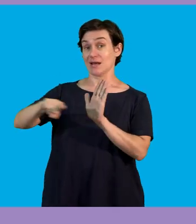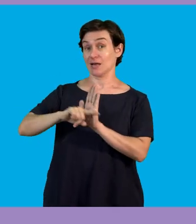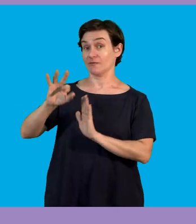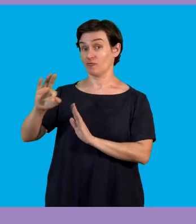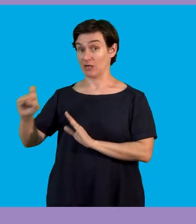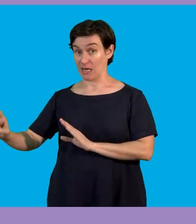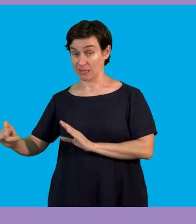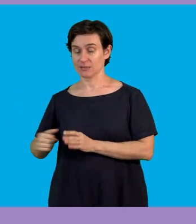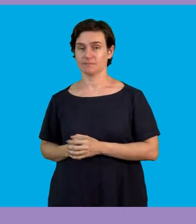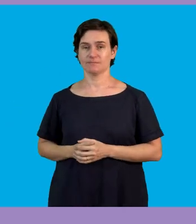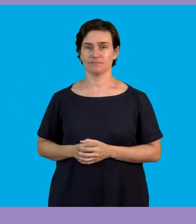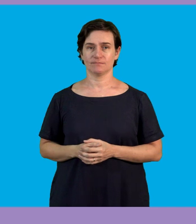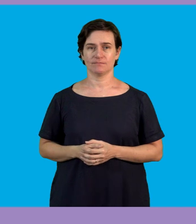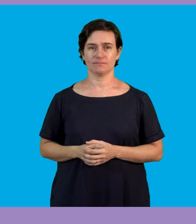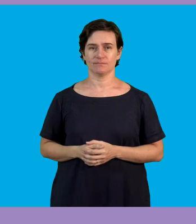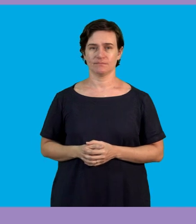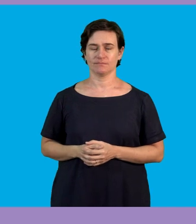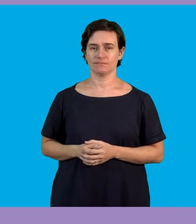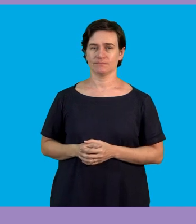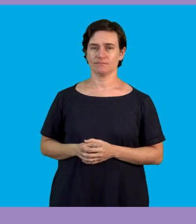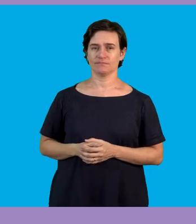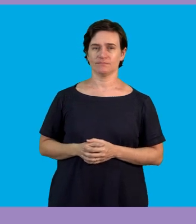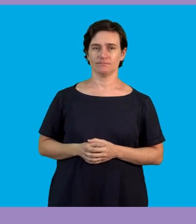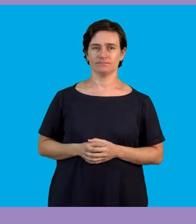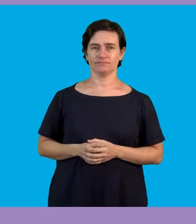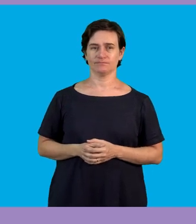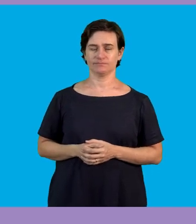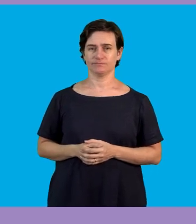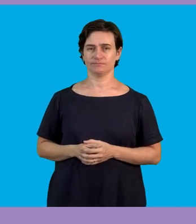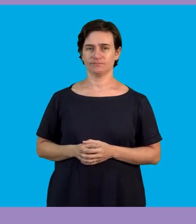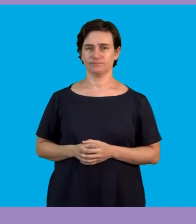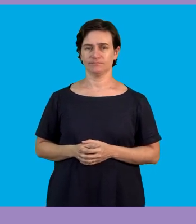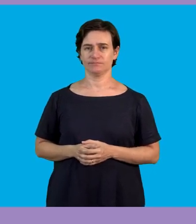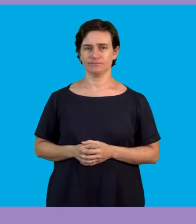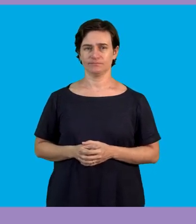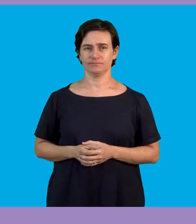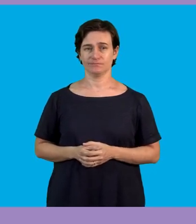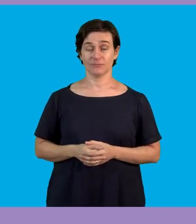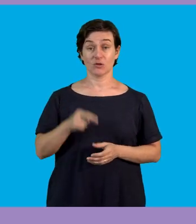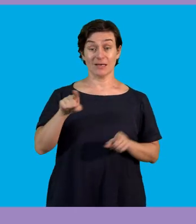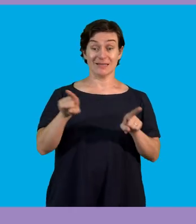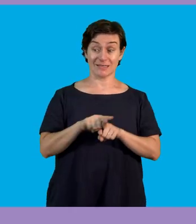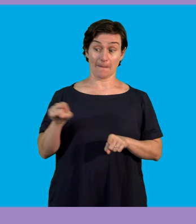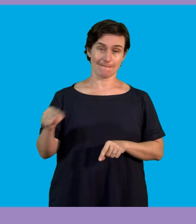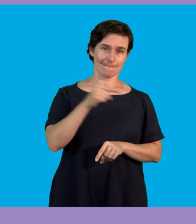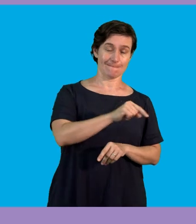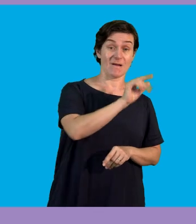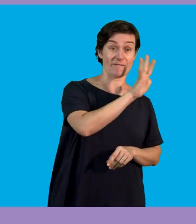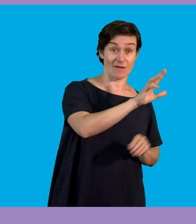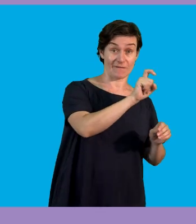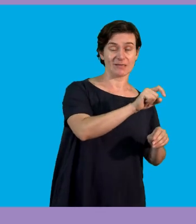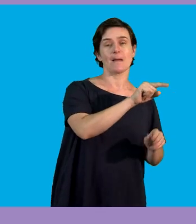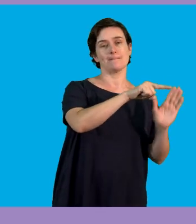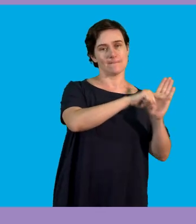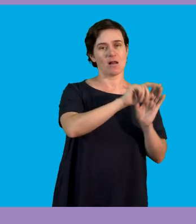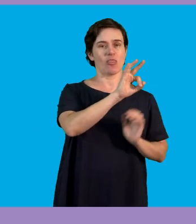3x. And let's write this one properly. 5x minus